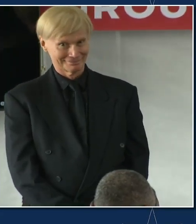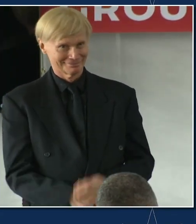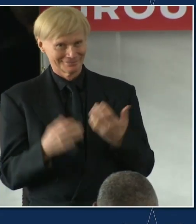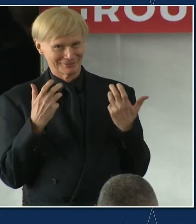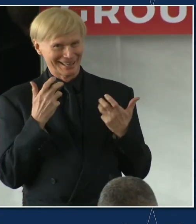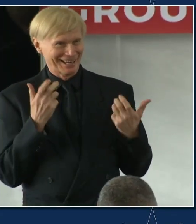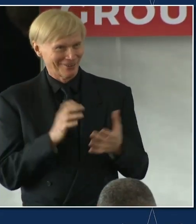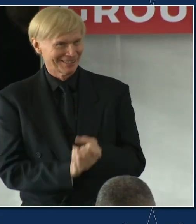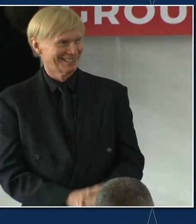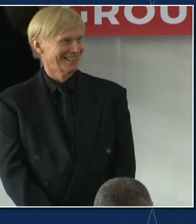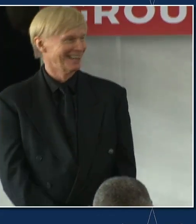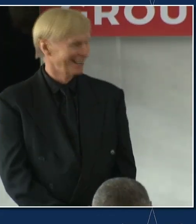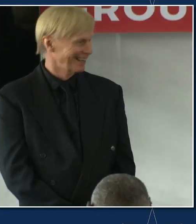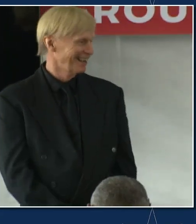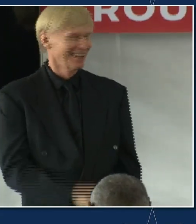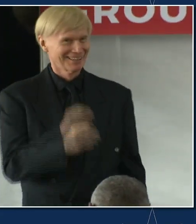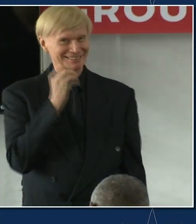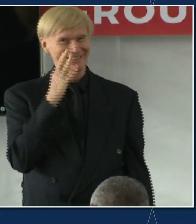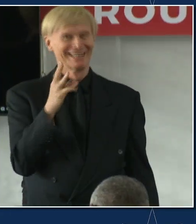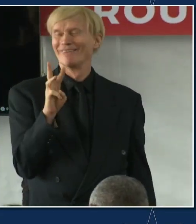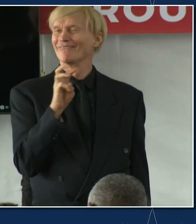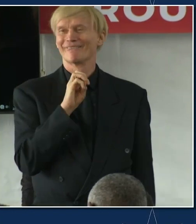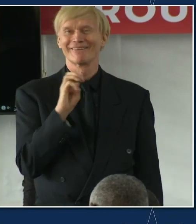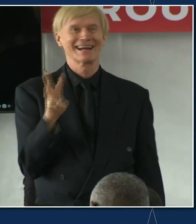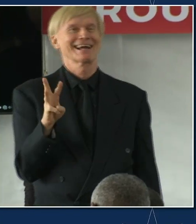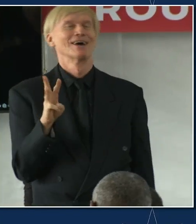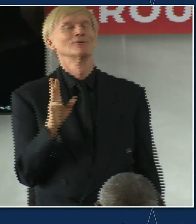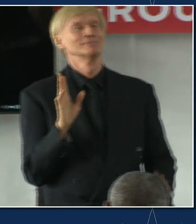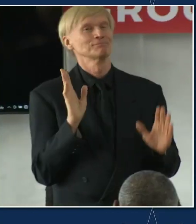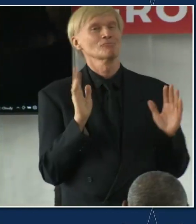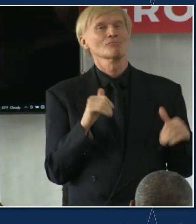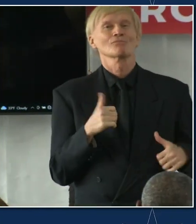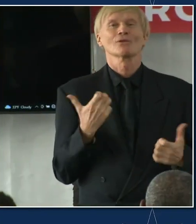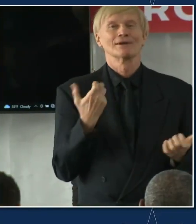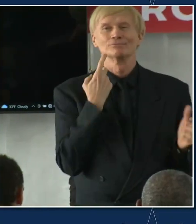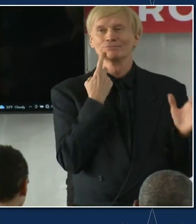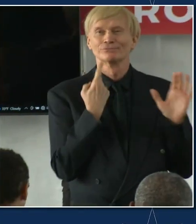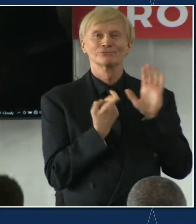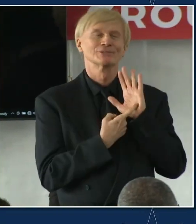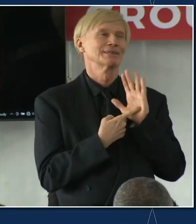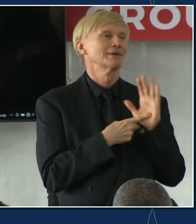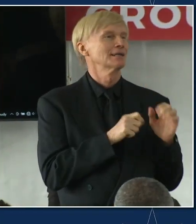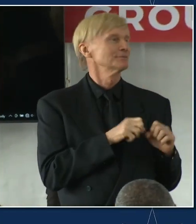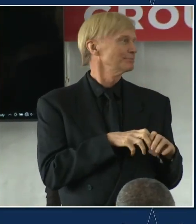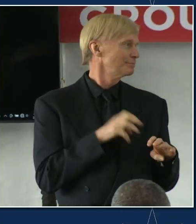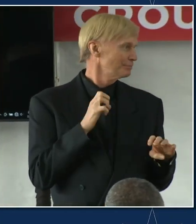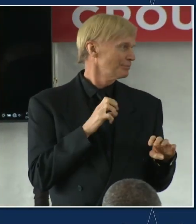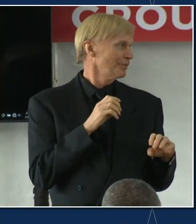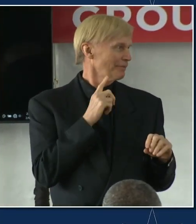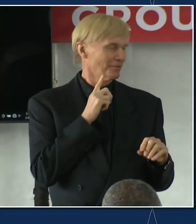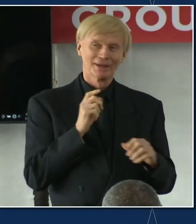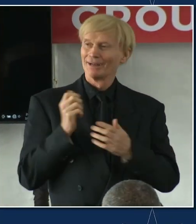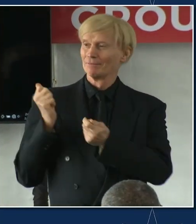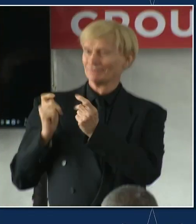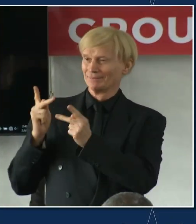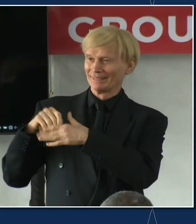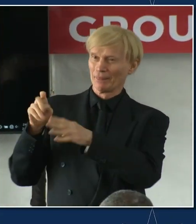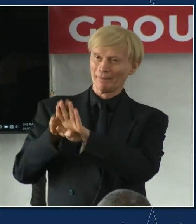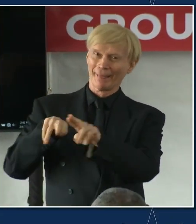Wow. Let me just say wow. I'd like to recognize that Pastor John Hannah is in the